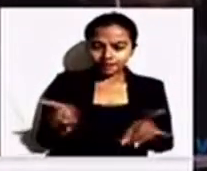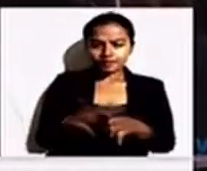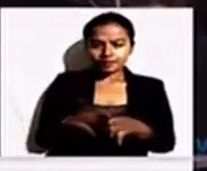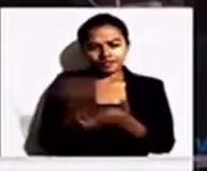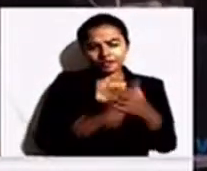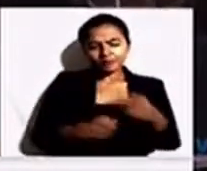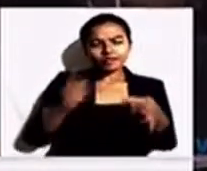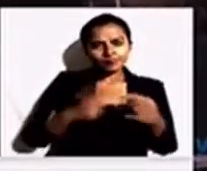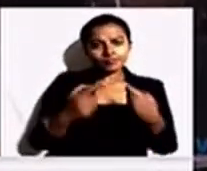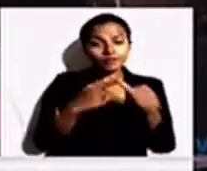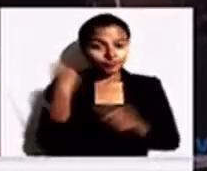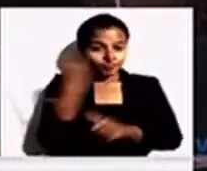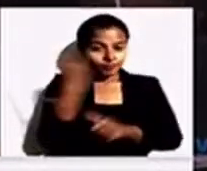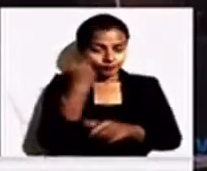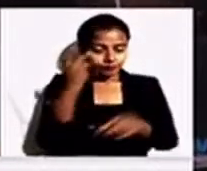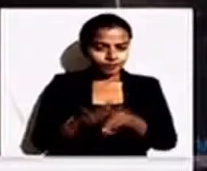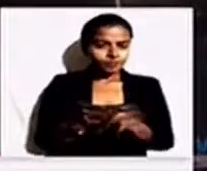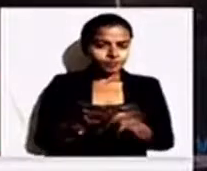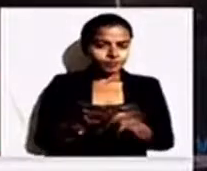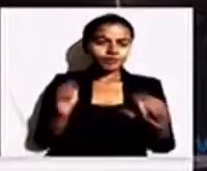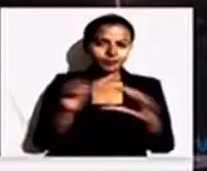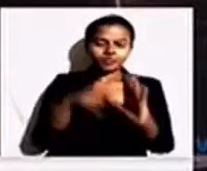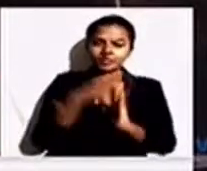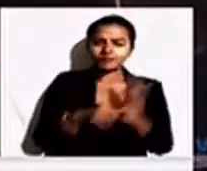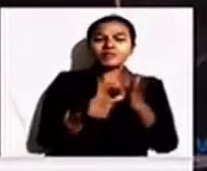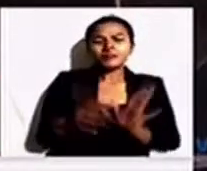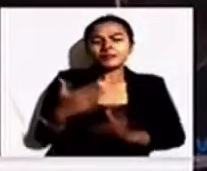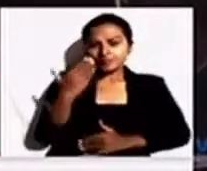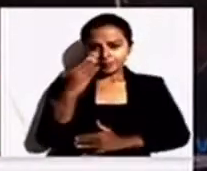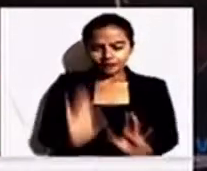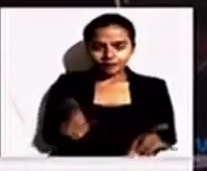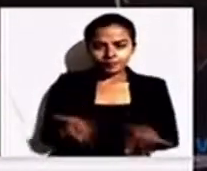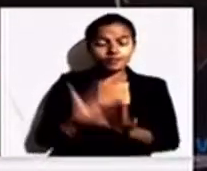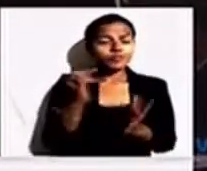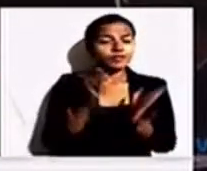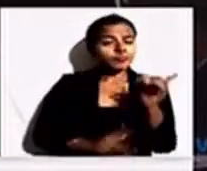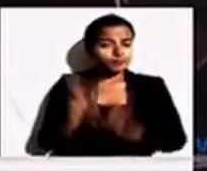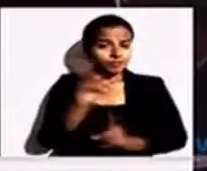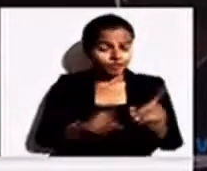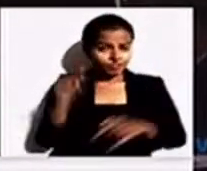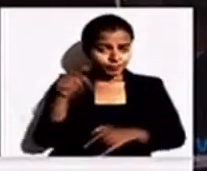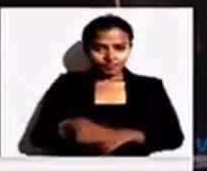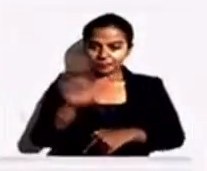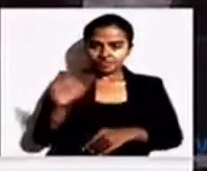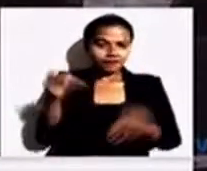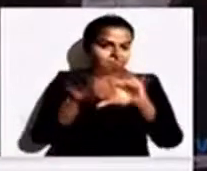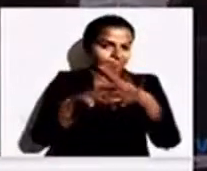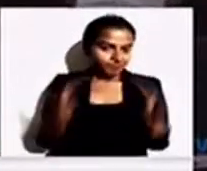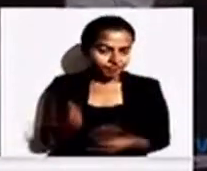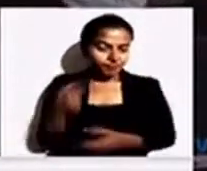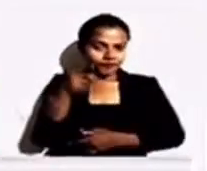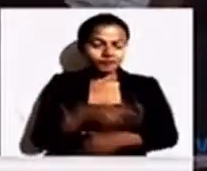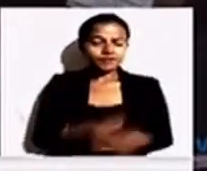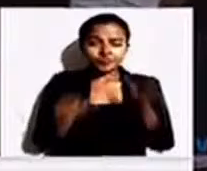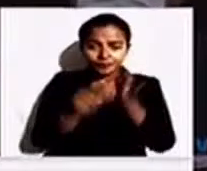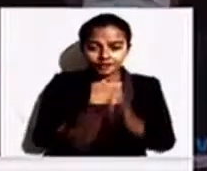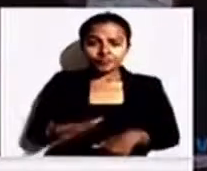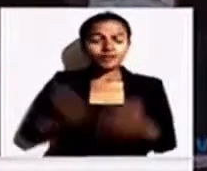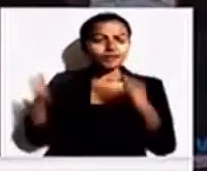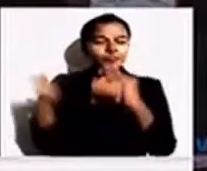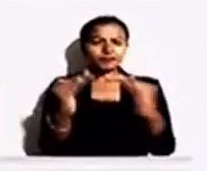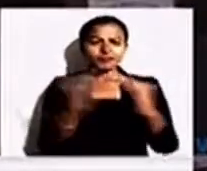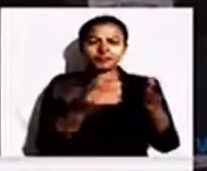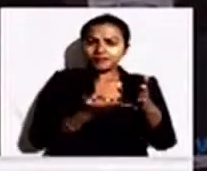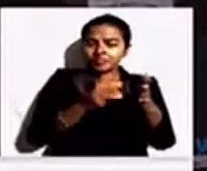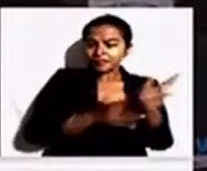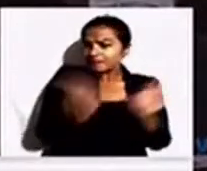bring disrepute to the country. A certain minister is not in the house today. He always criticizes the housing projects of the previous government and does not